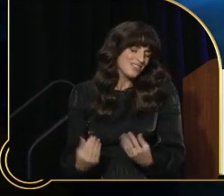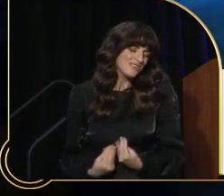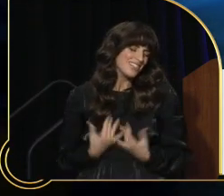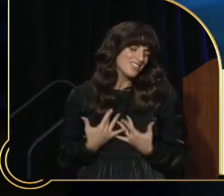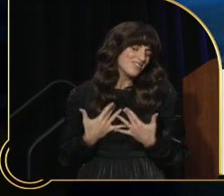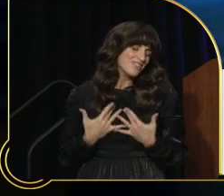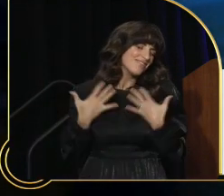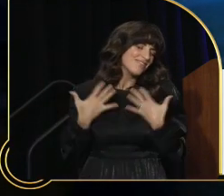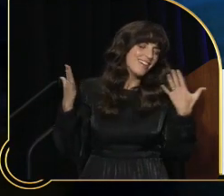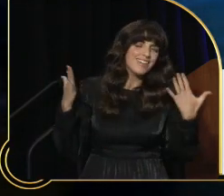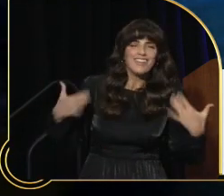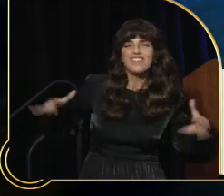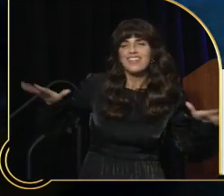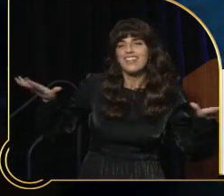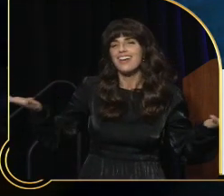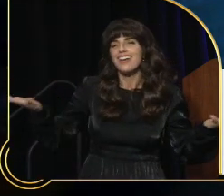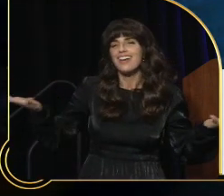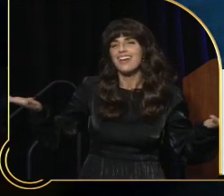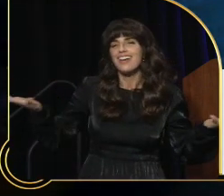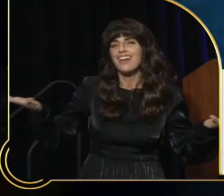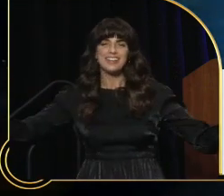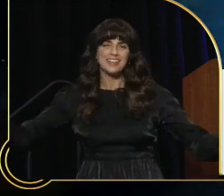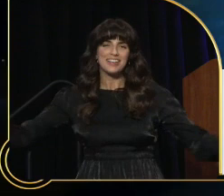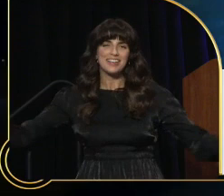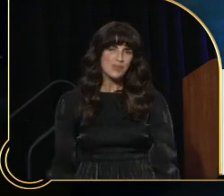Sunshine, when you're with me, I can fly.